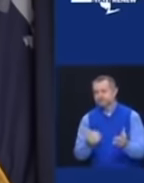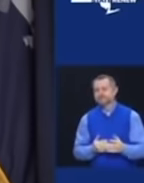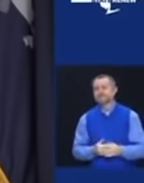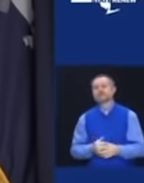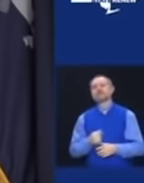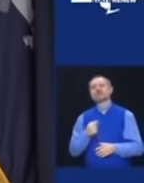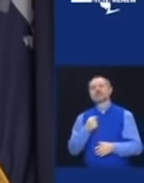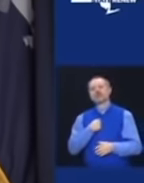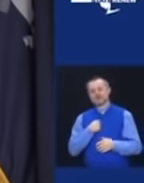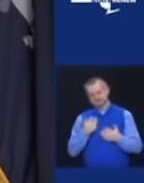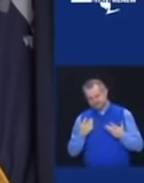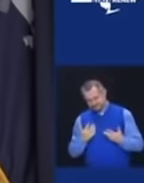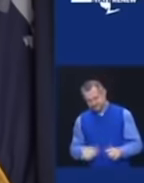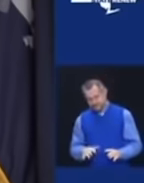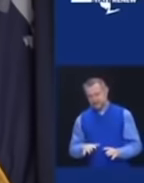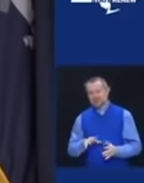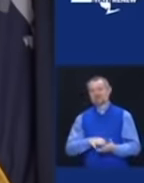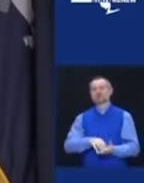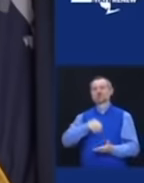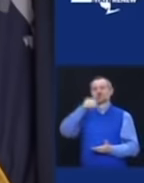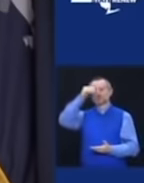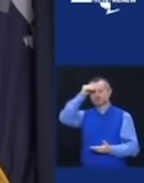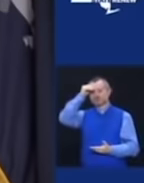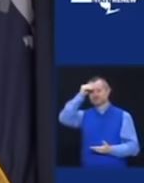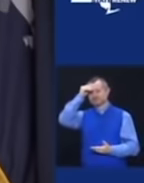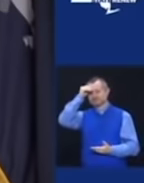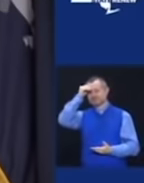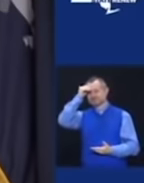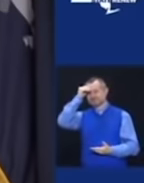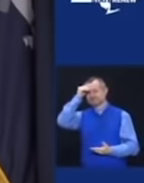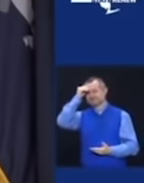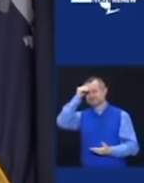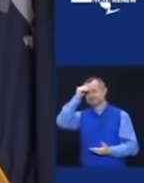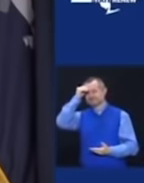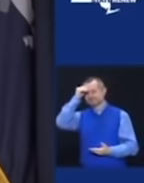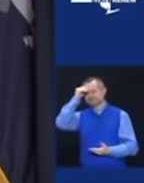learned from what has been an incredibly